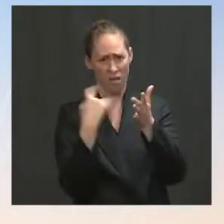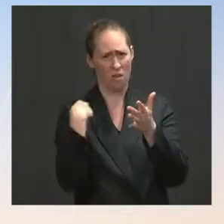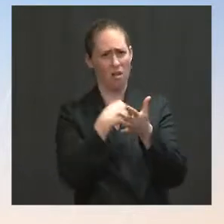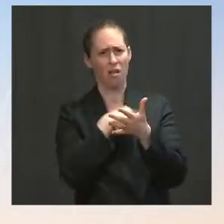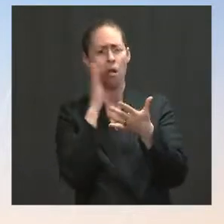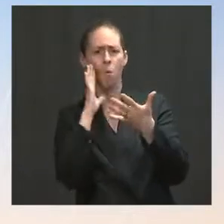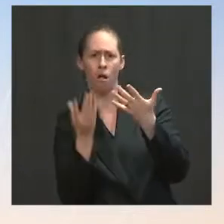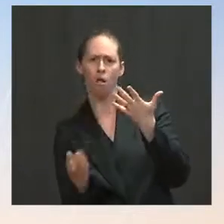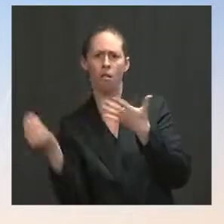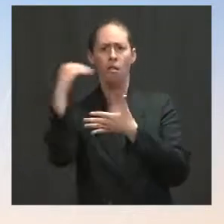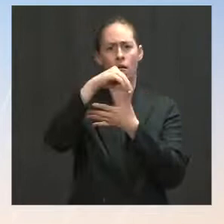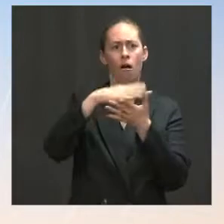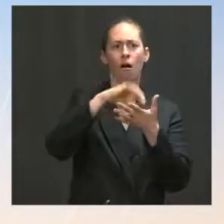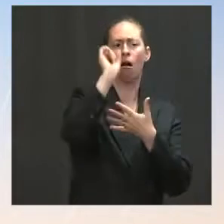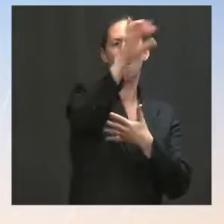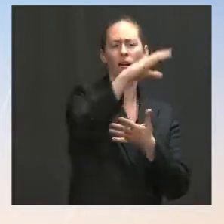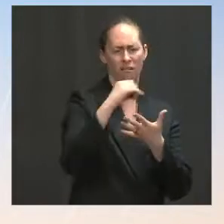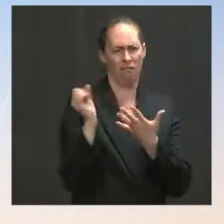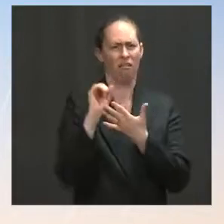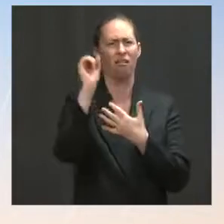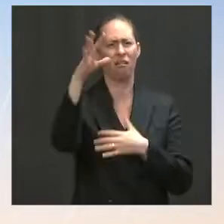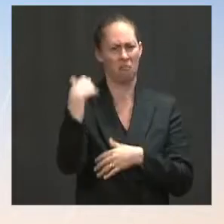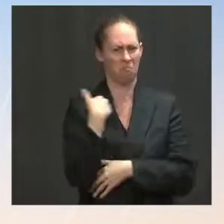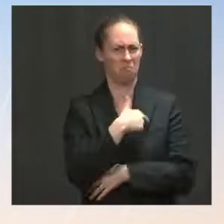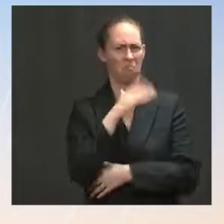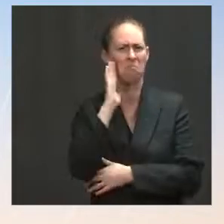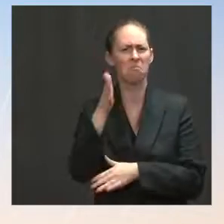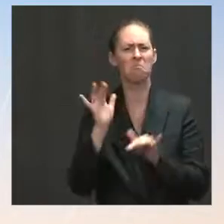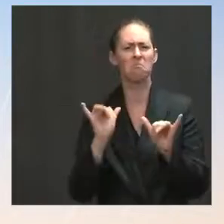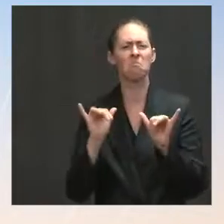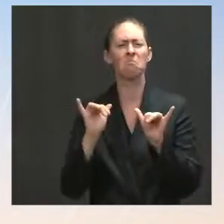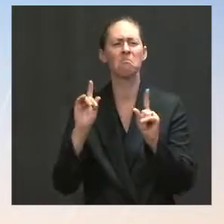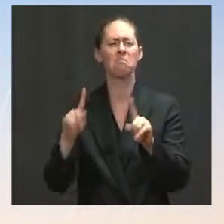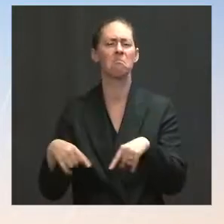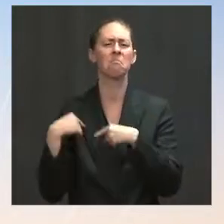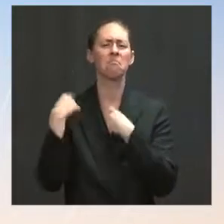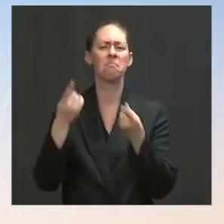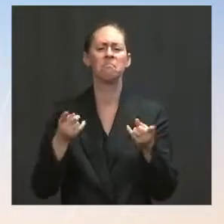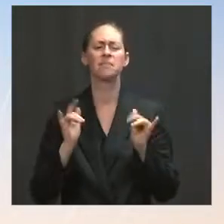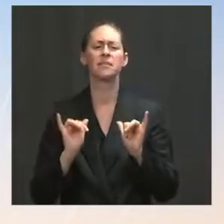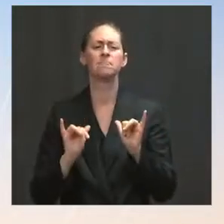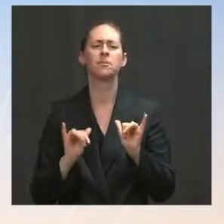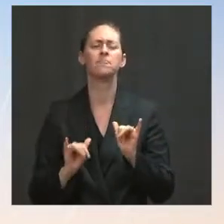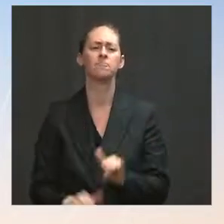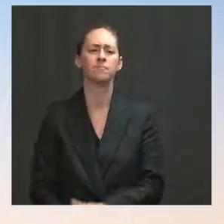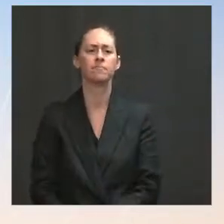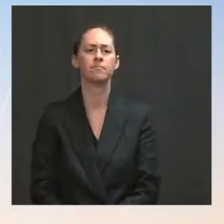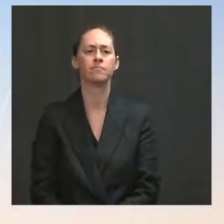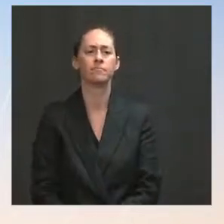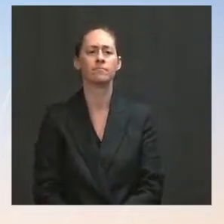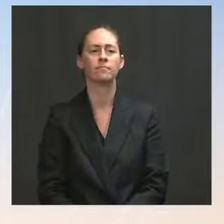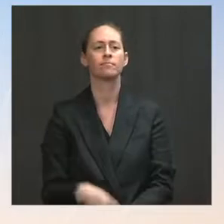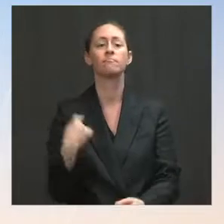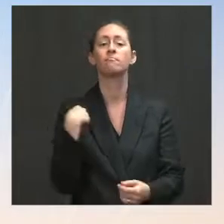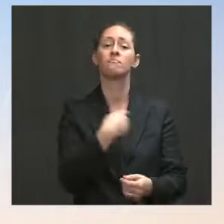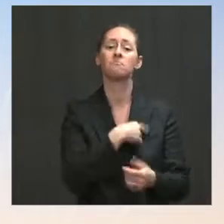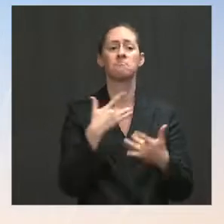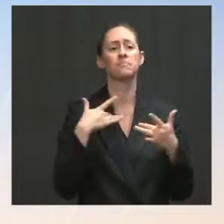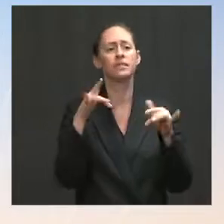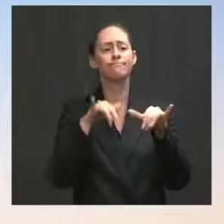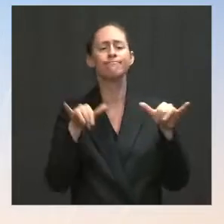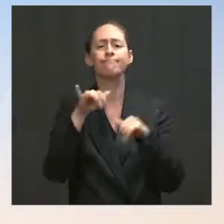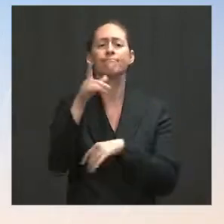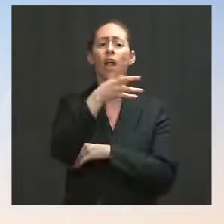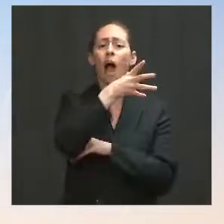continues to be the case. And the United States regularly authorizes the export of agricultural products, medicine, medical